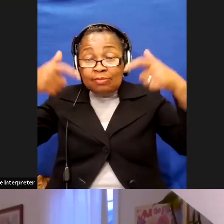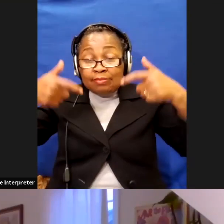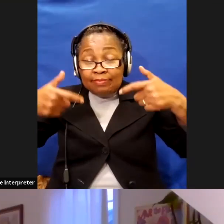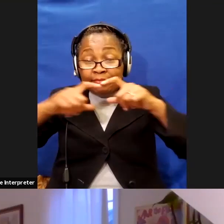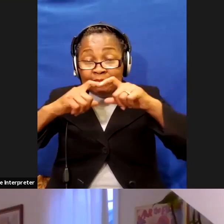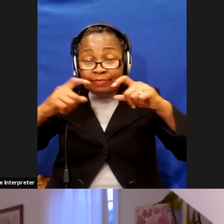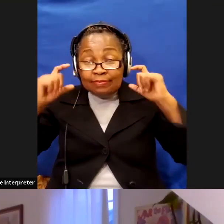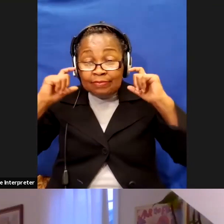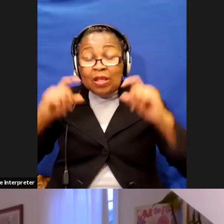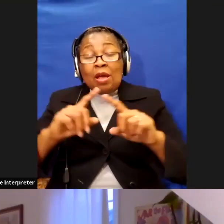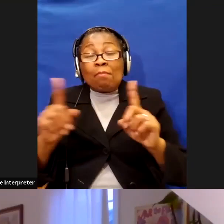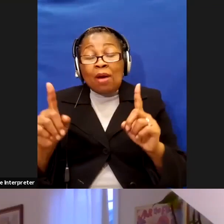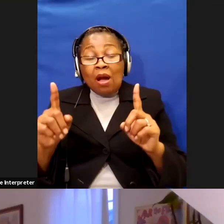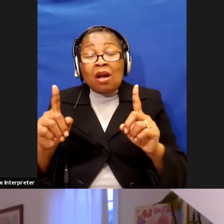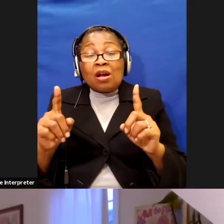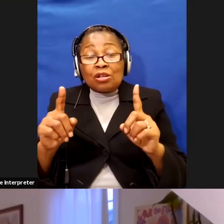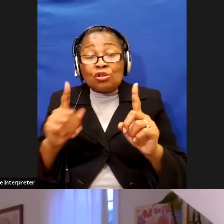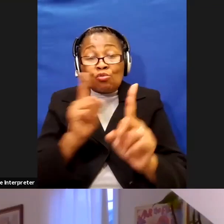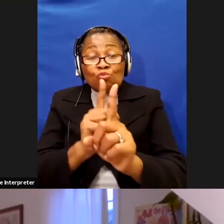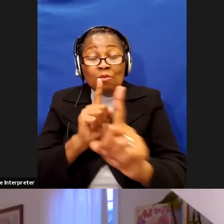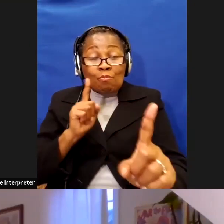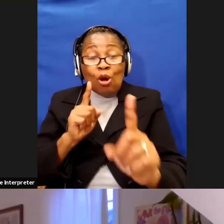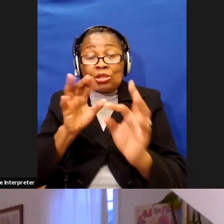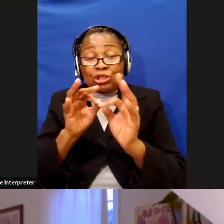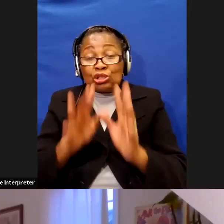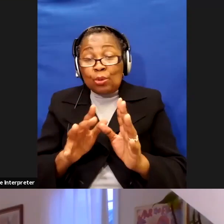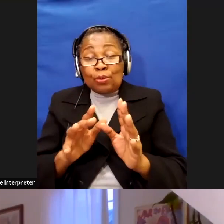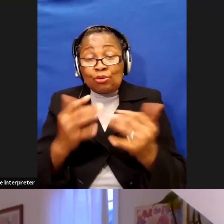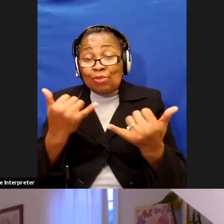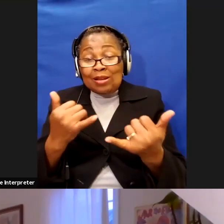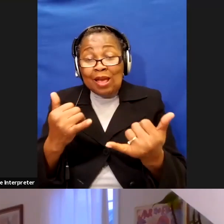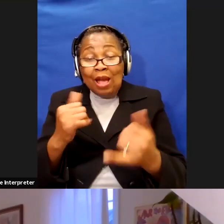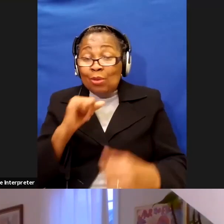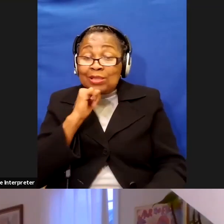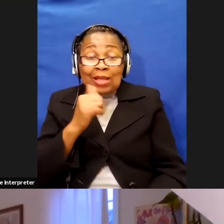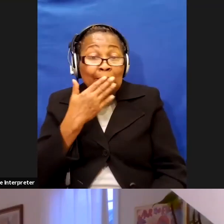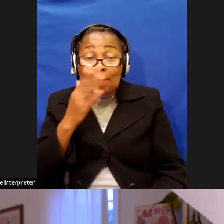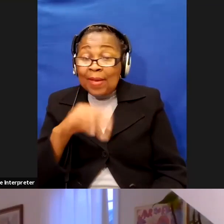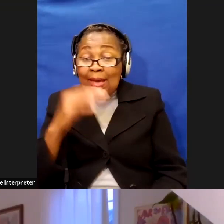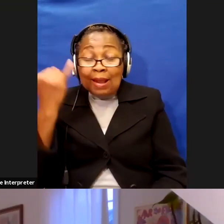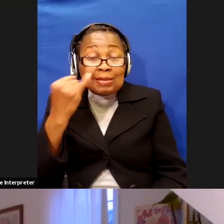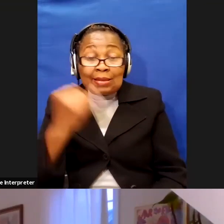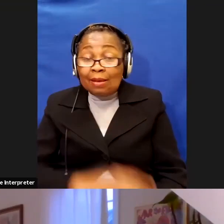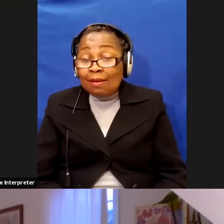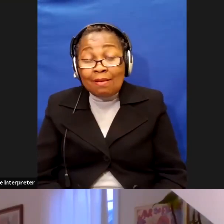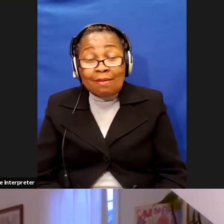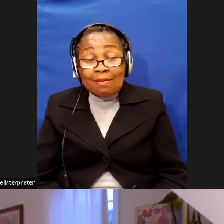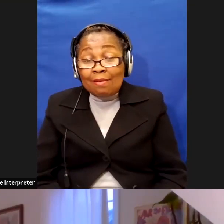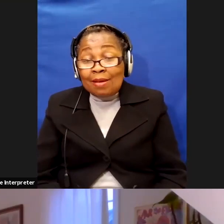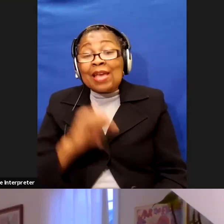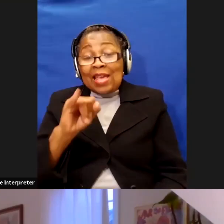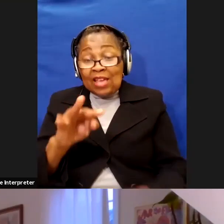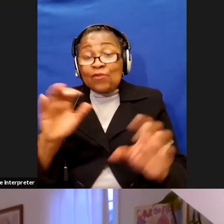a remote interpreter in this day and age is not a bad idea if you do it well and you